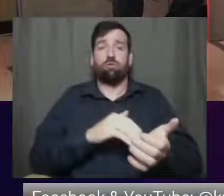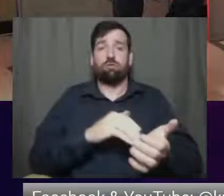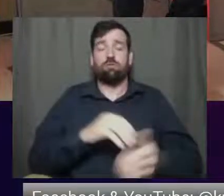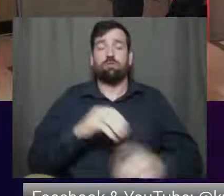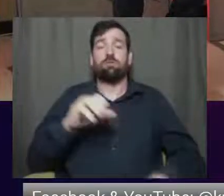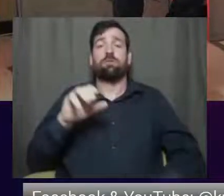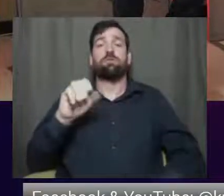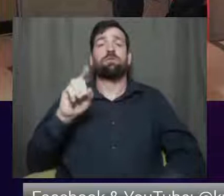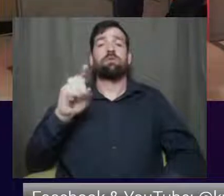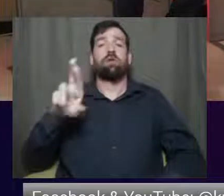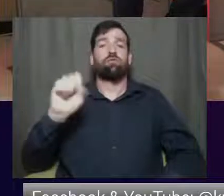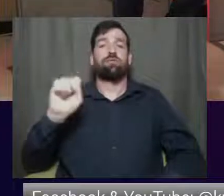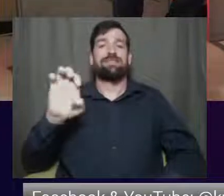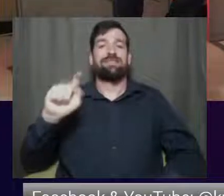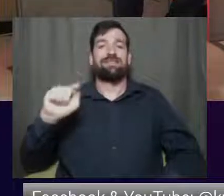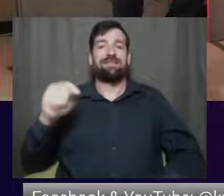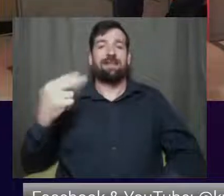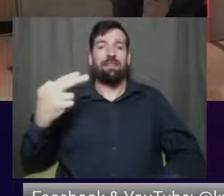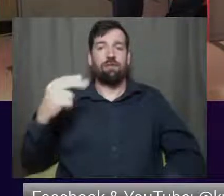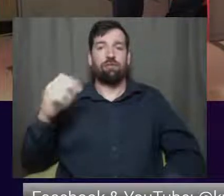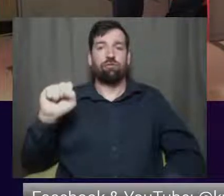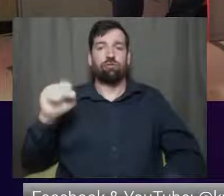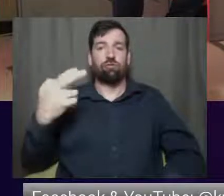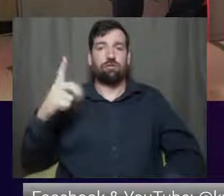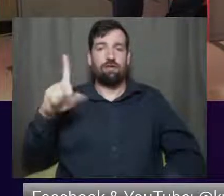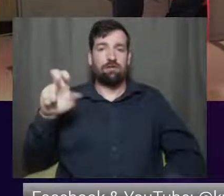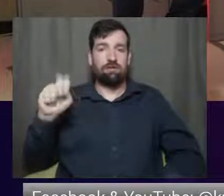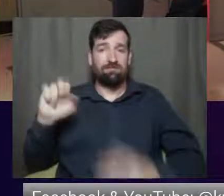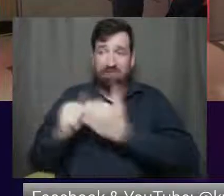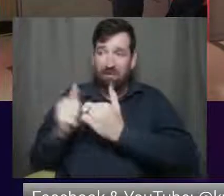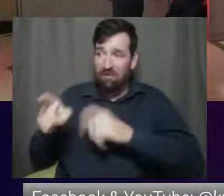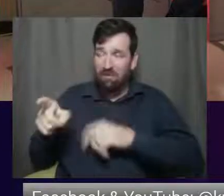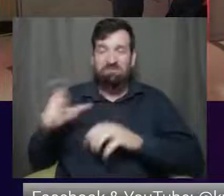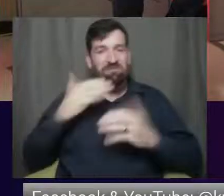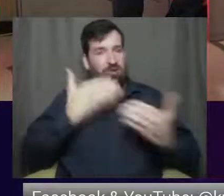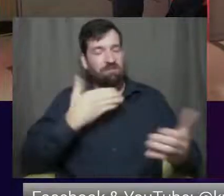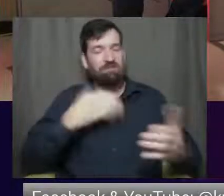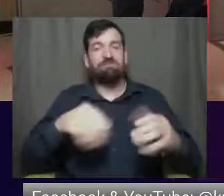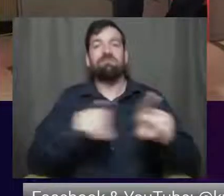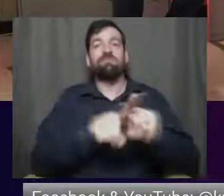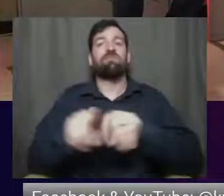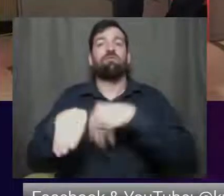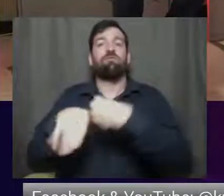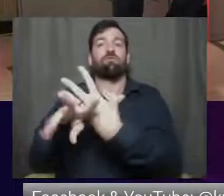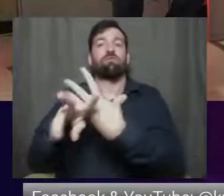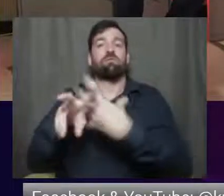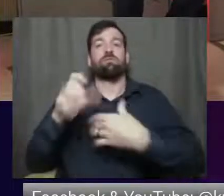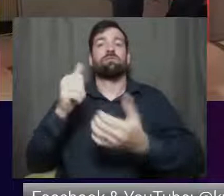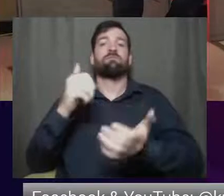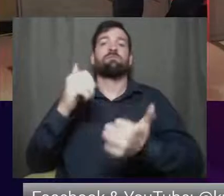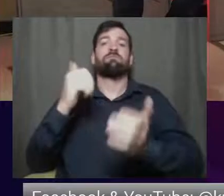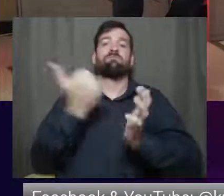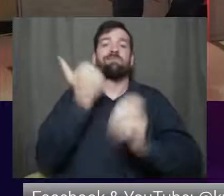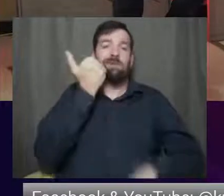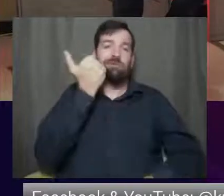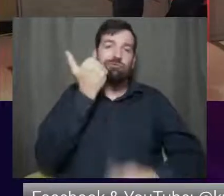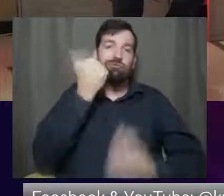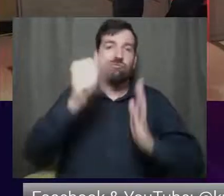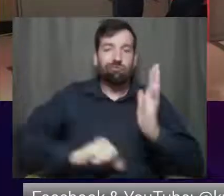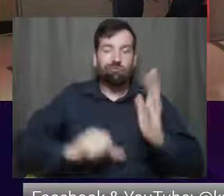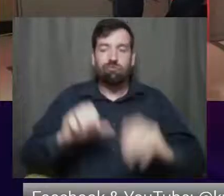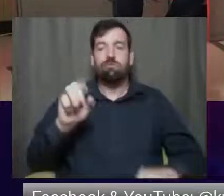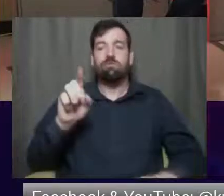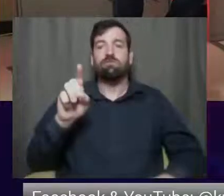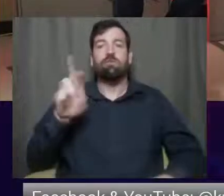are you today? Great. How are you doing? Good. Good to have you. Joining us virtually is dental surgeon Dr. Maria Berrigan. Good morning